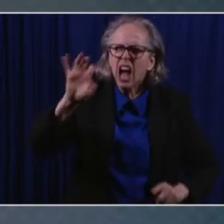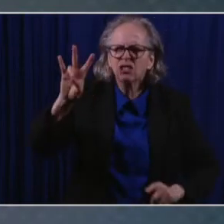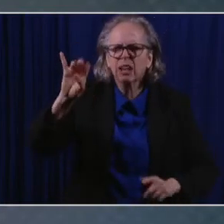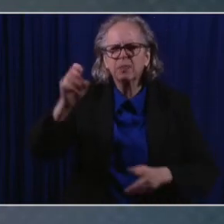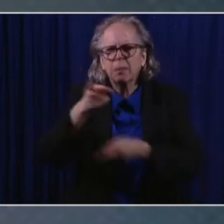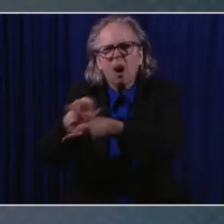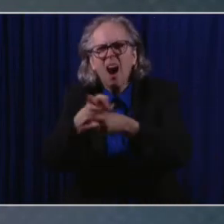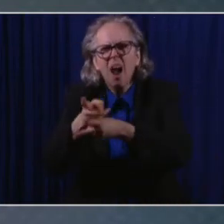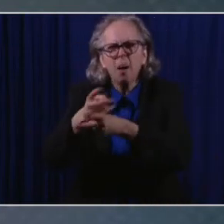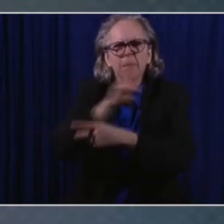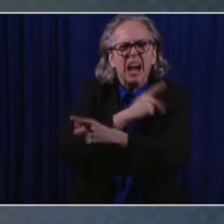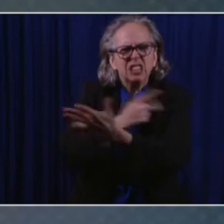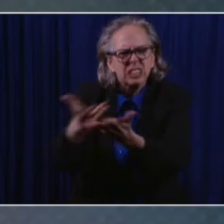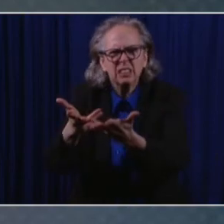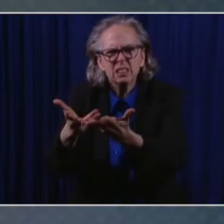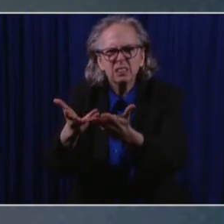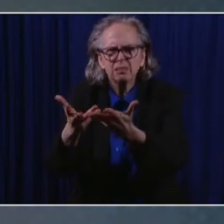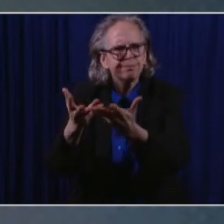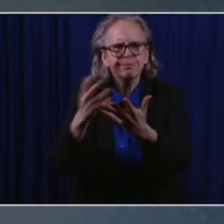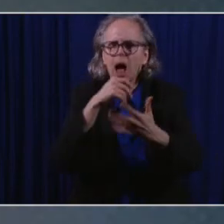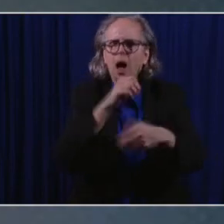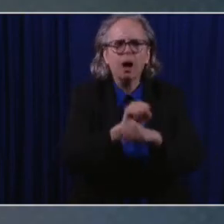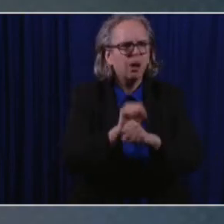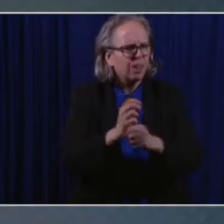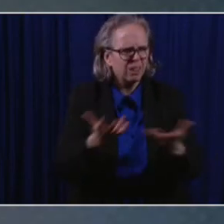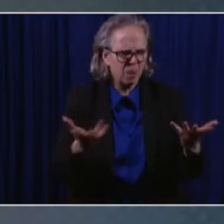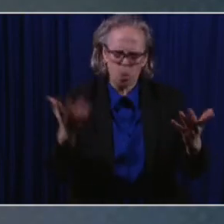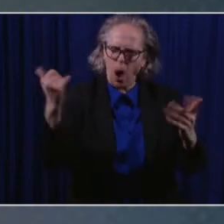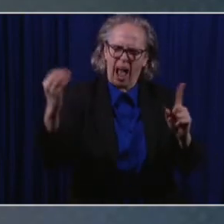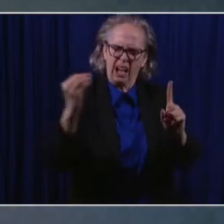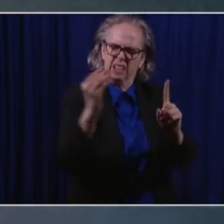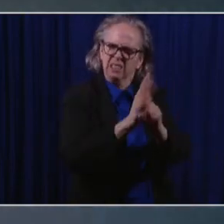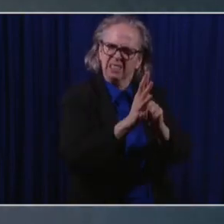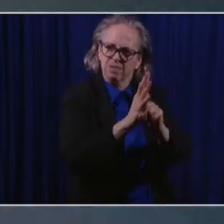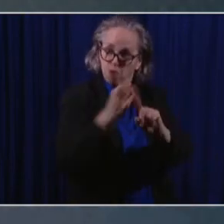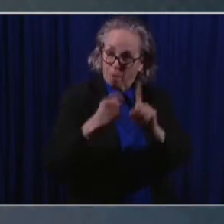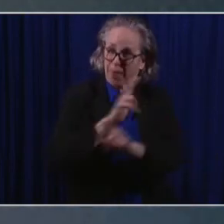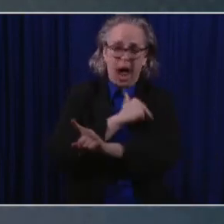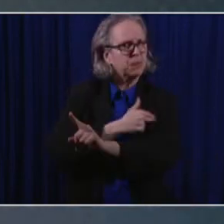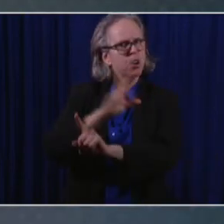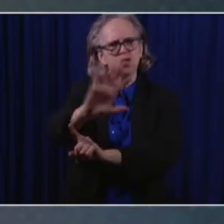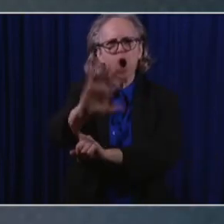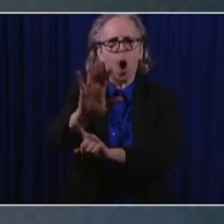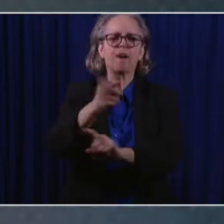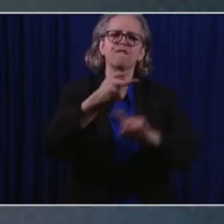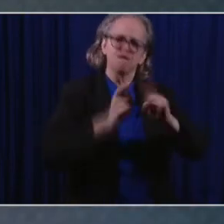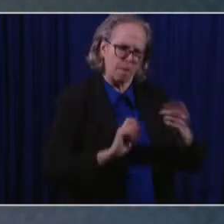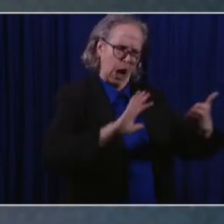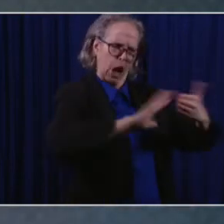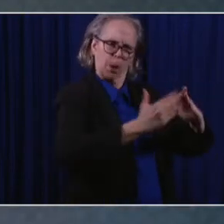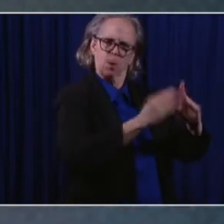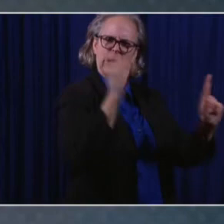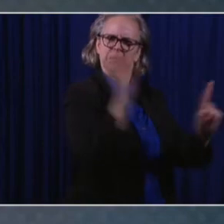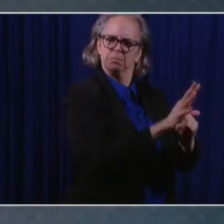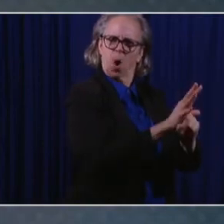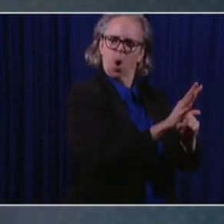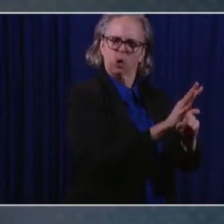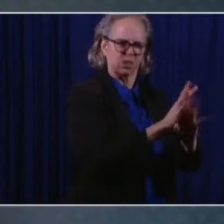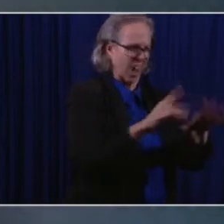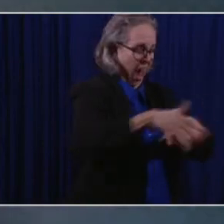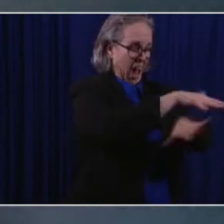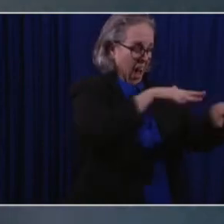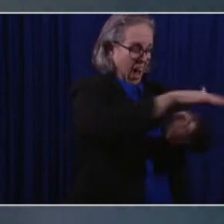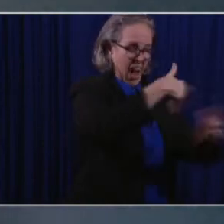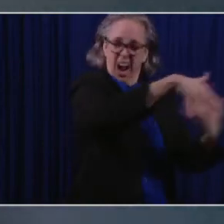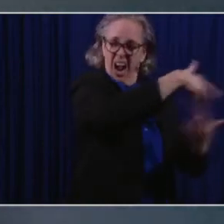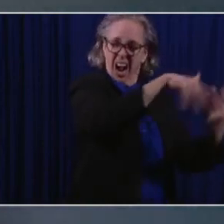hospital. Our caregivers are getting COVID and acquiring it in the community, and they parallel the community spread. So as